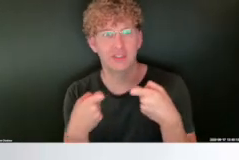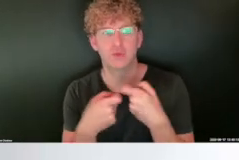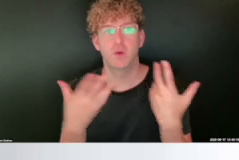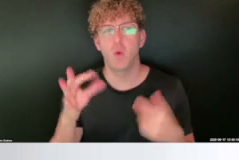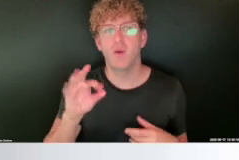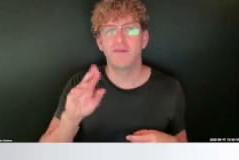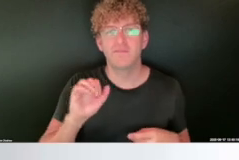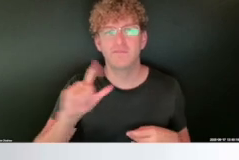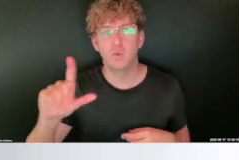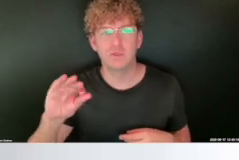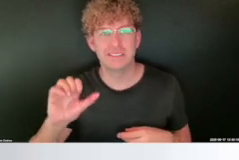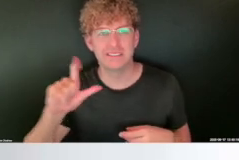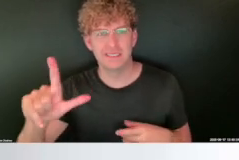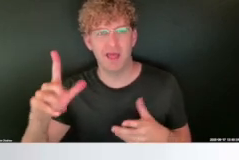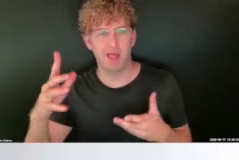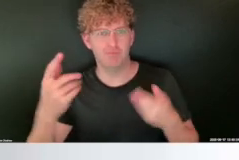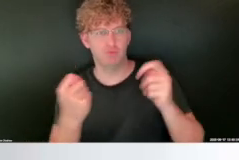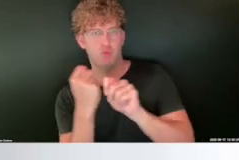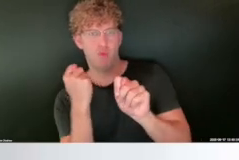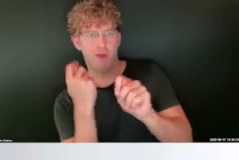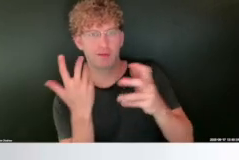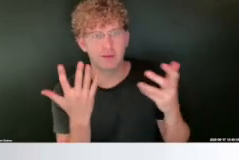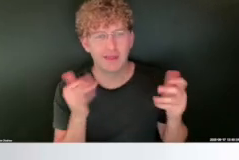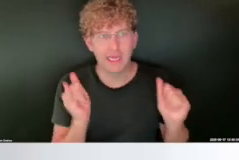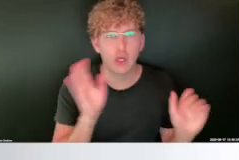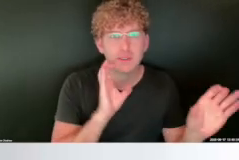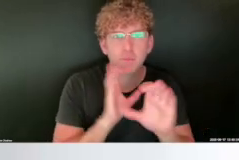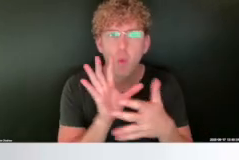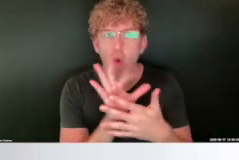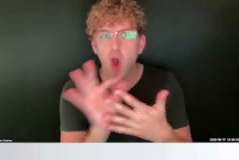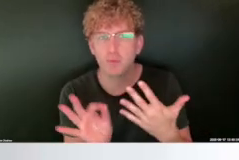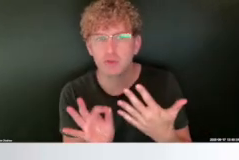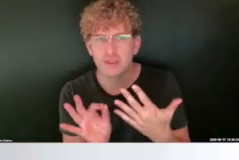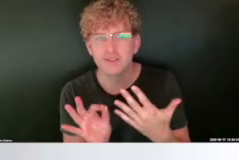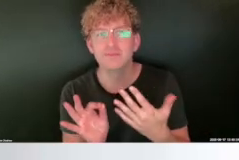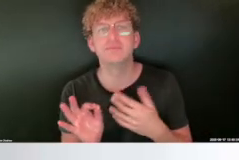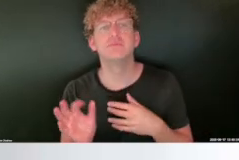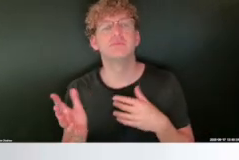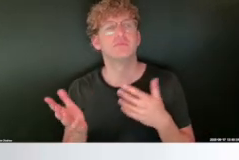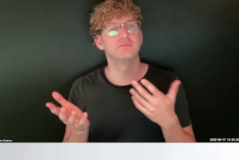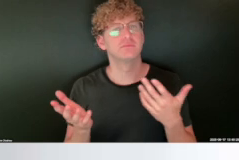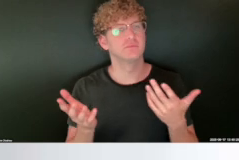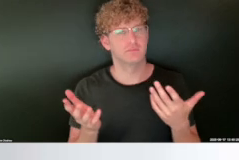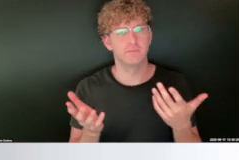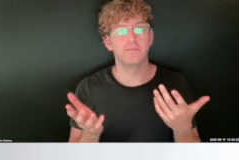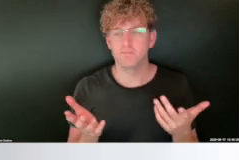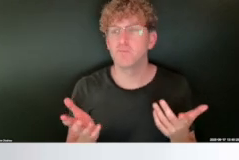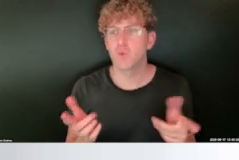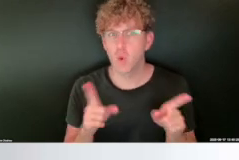option. If they're going through the regional Clean Cars for All programs, there is